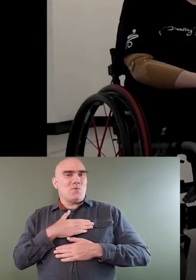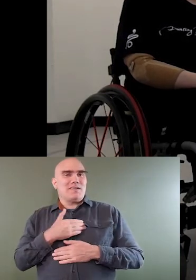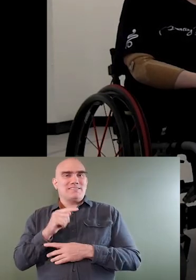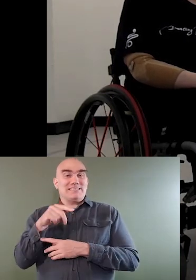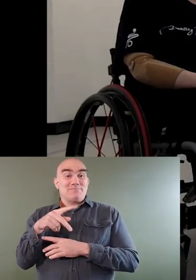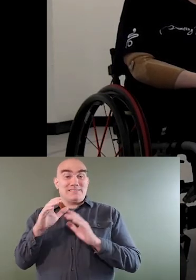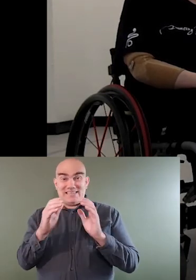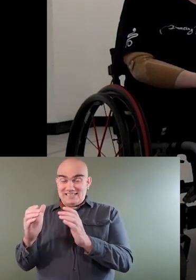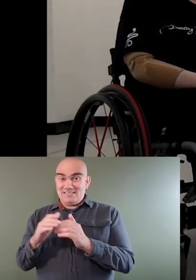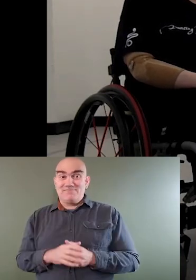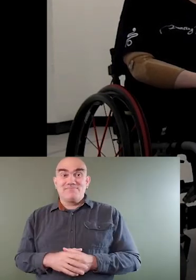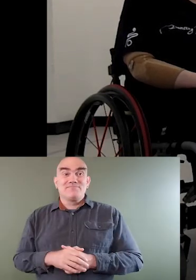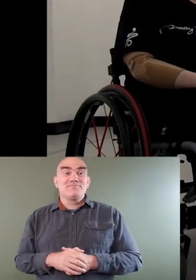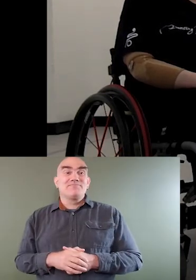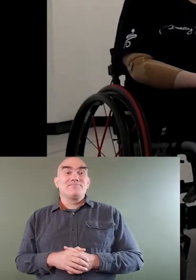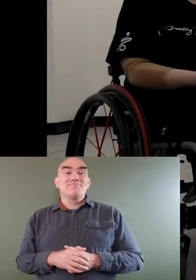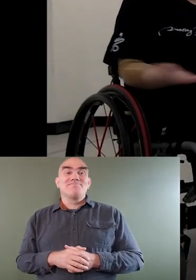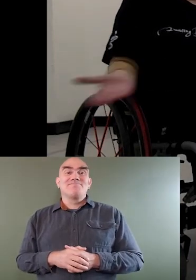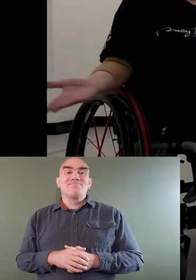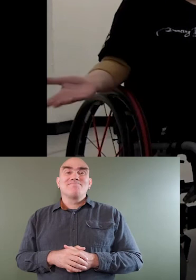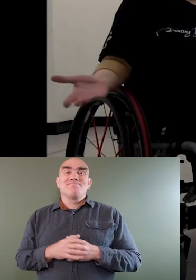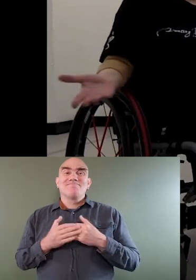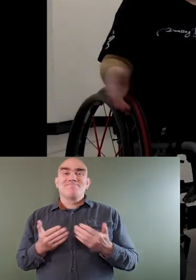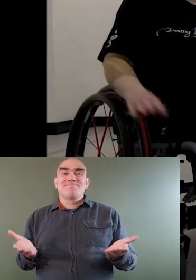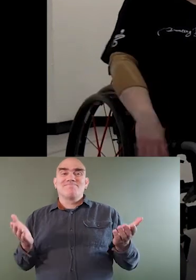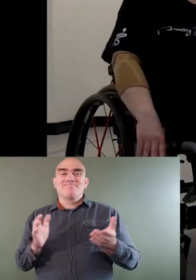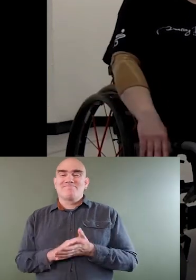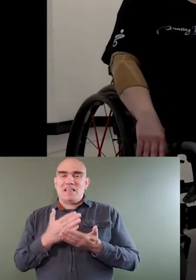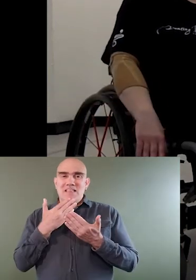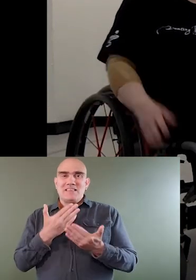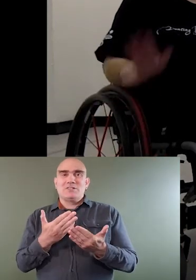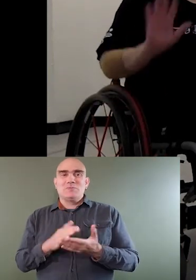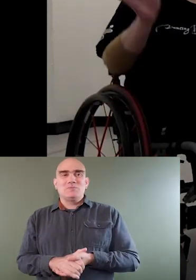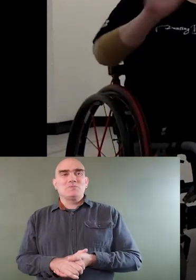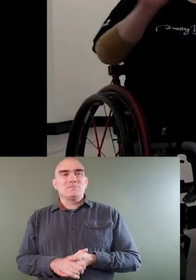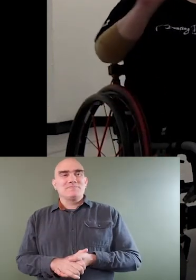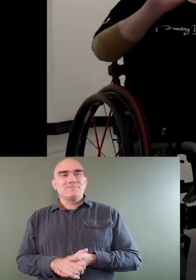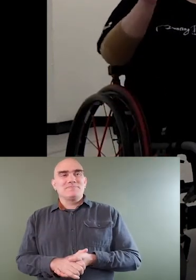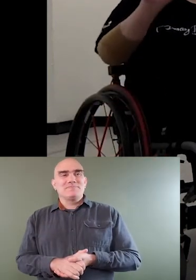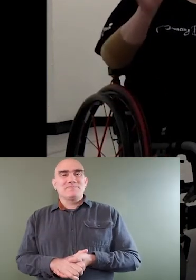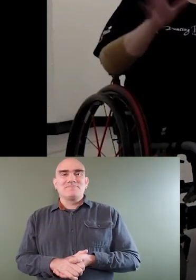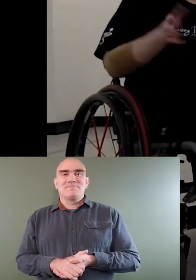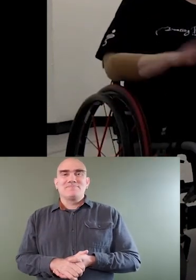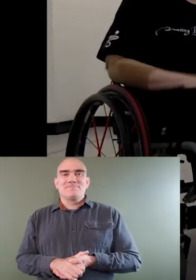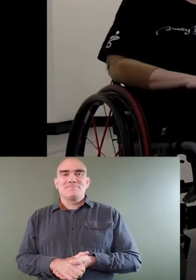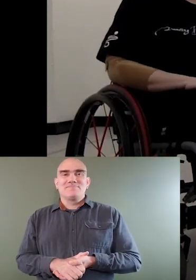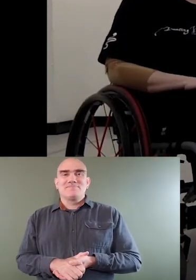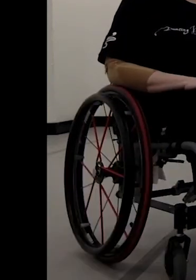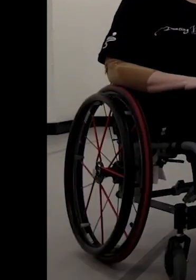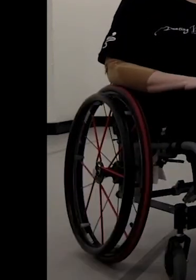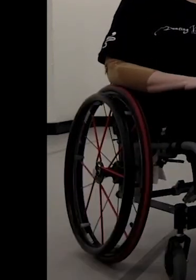dancingwheels.org, and enjoy our tap classes. Thank you.